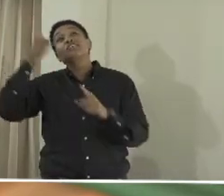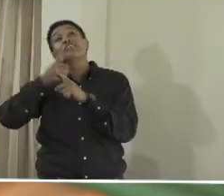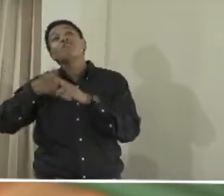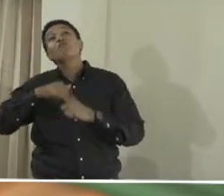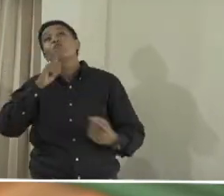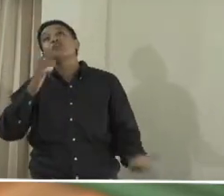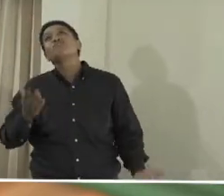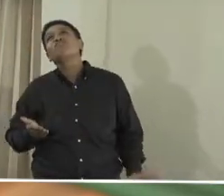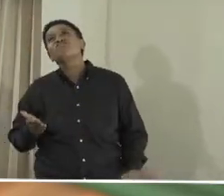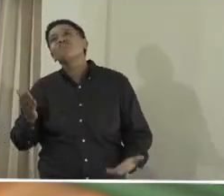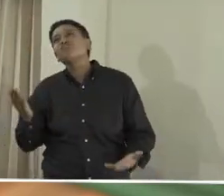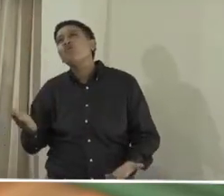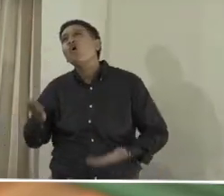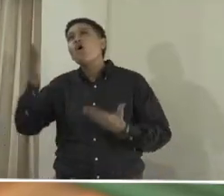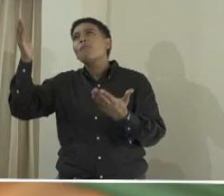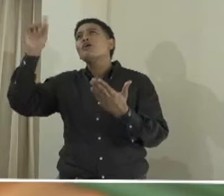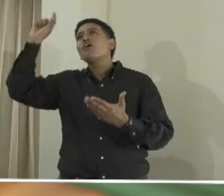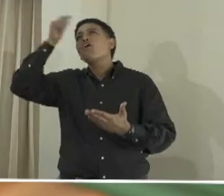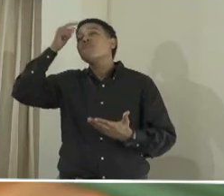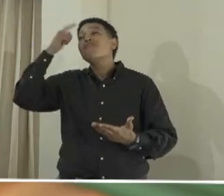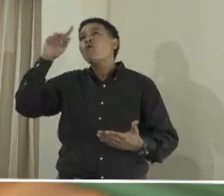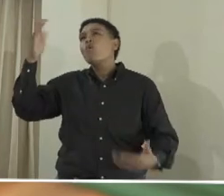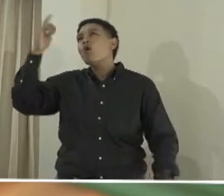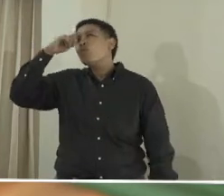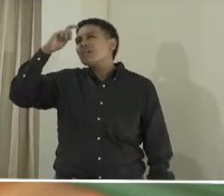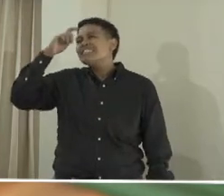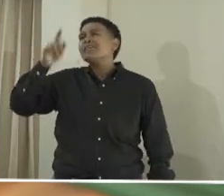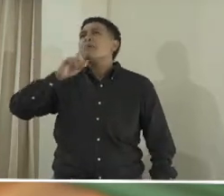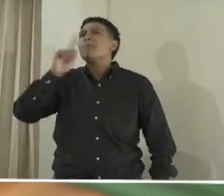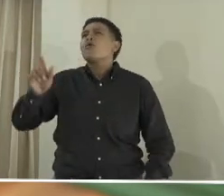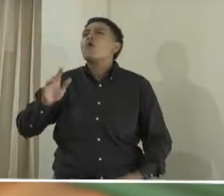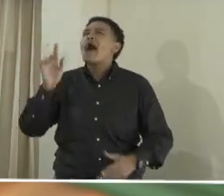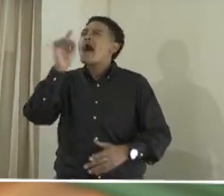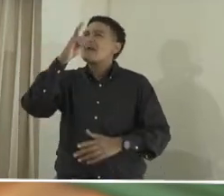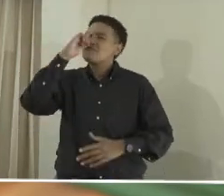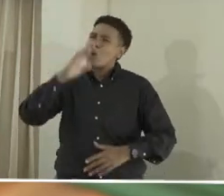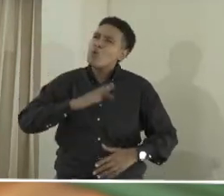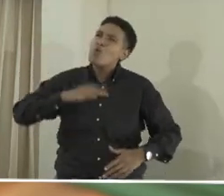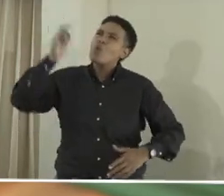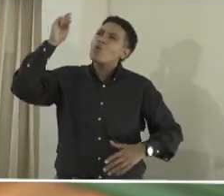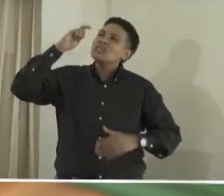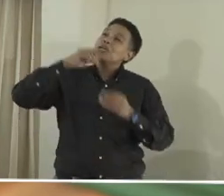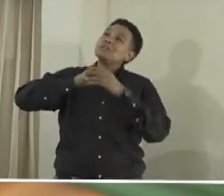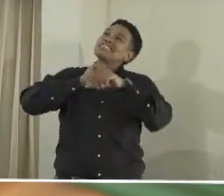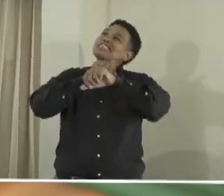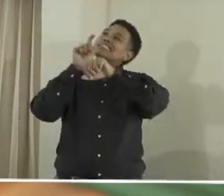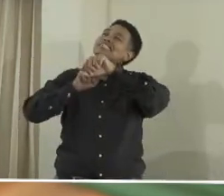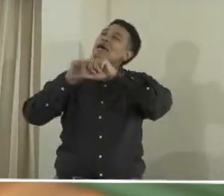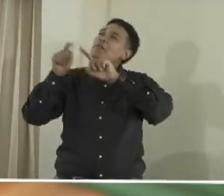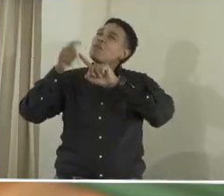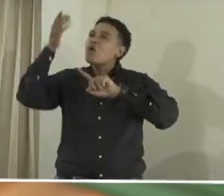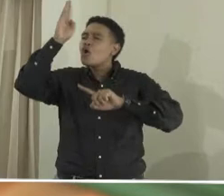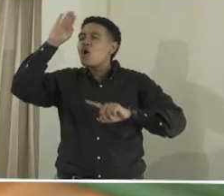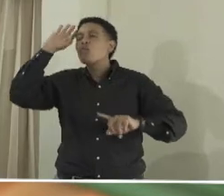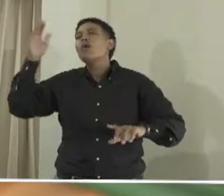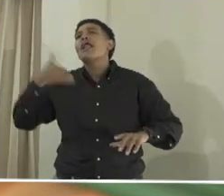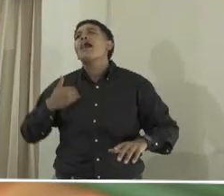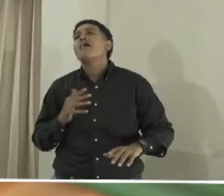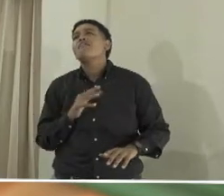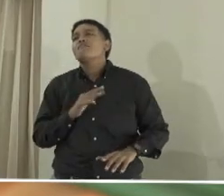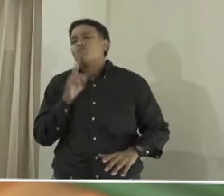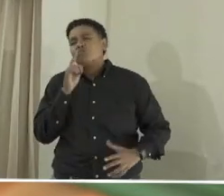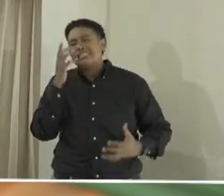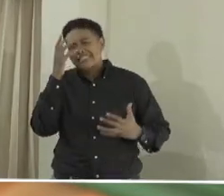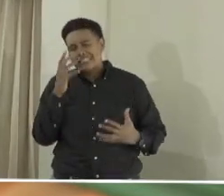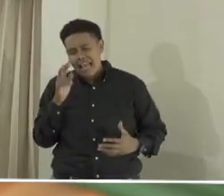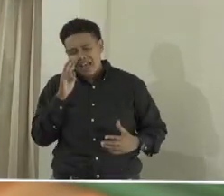commit to you, the government. We commit for wisdom. We ask for great wisdom in a time when, God, you have to be extremely savvy